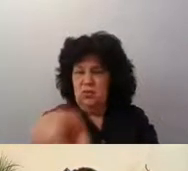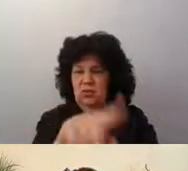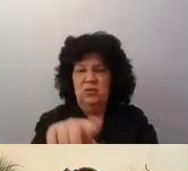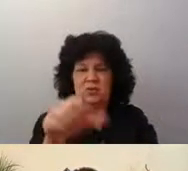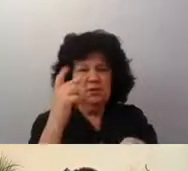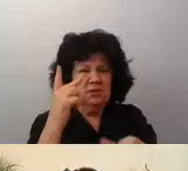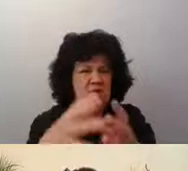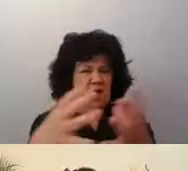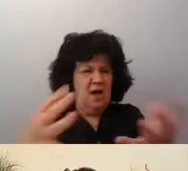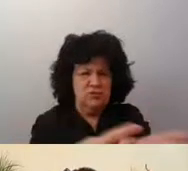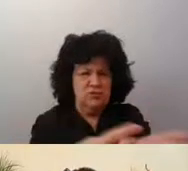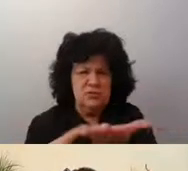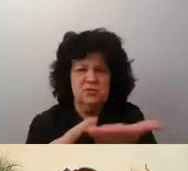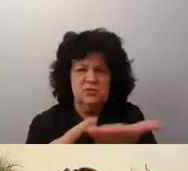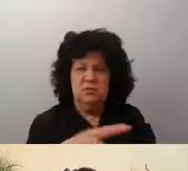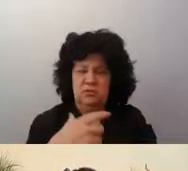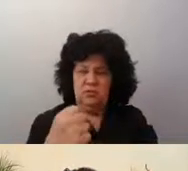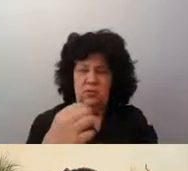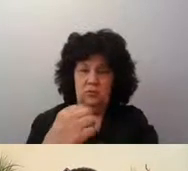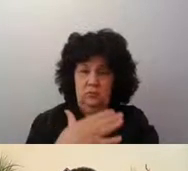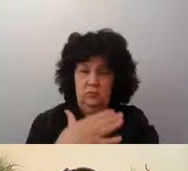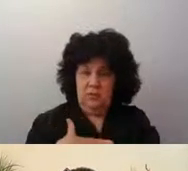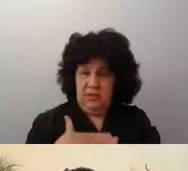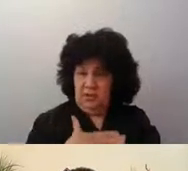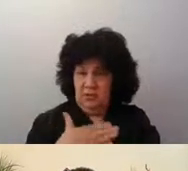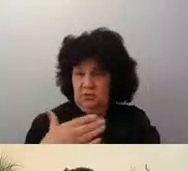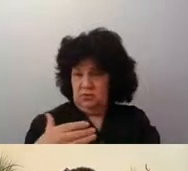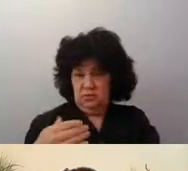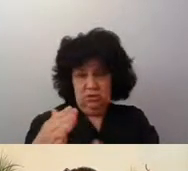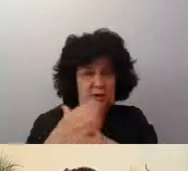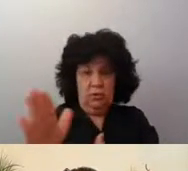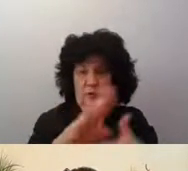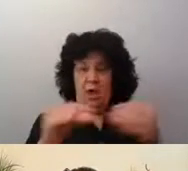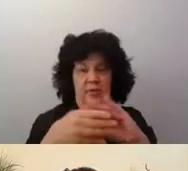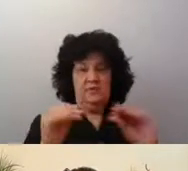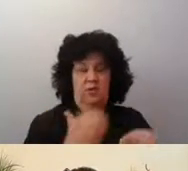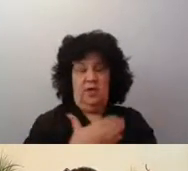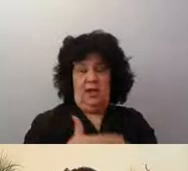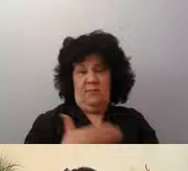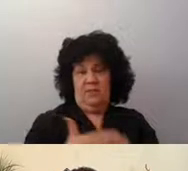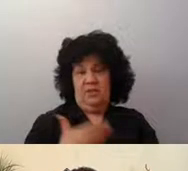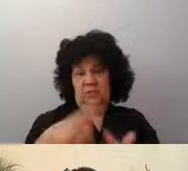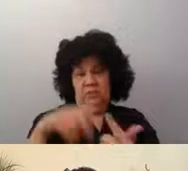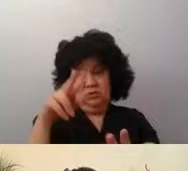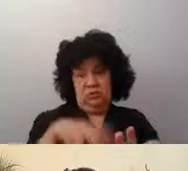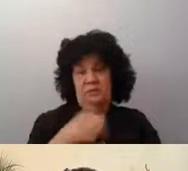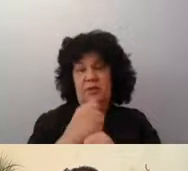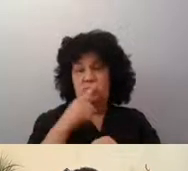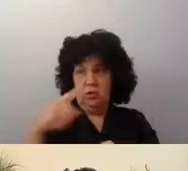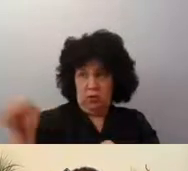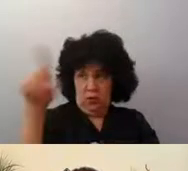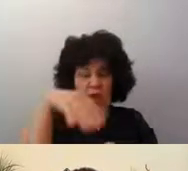So please chime comments that you have, and we'll be glad to take a look at those. We want to make sure we engage you as well.